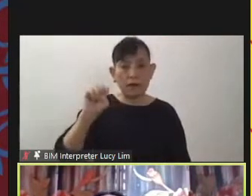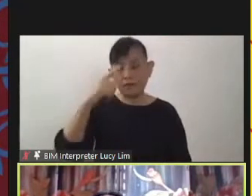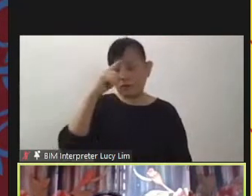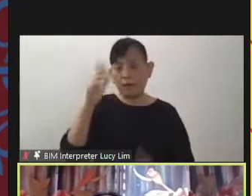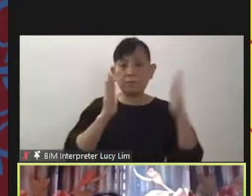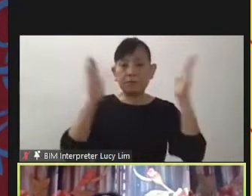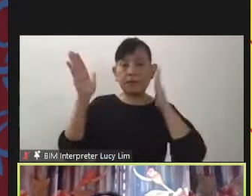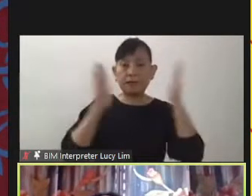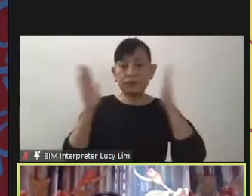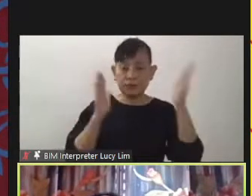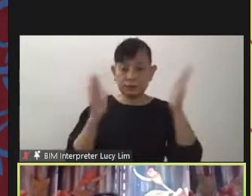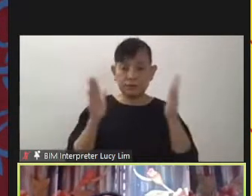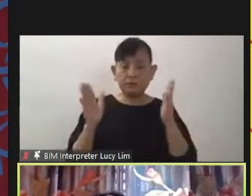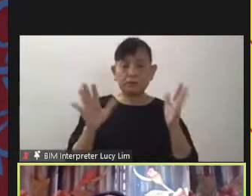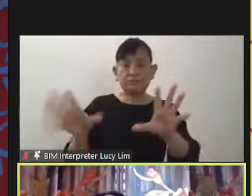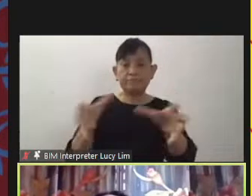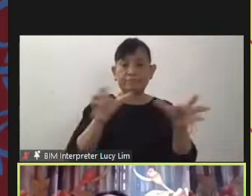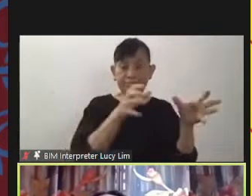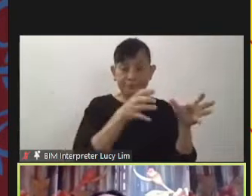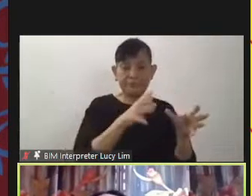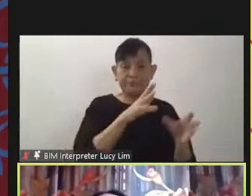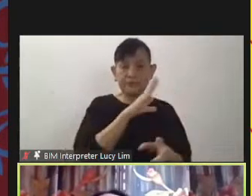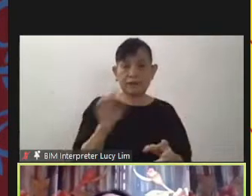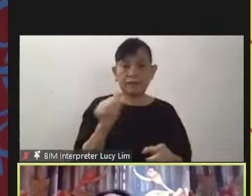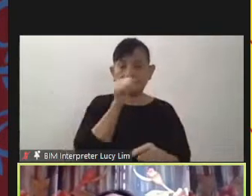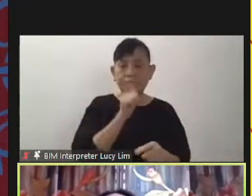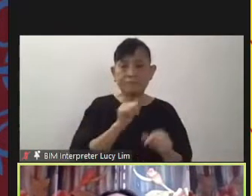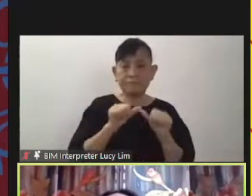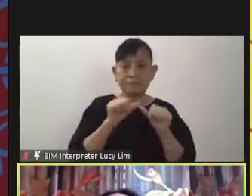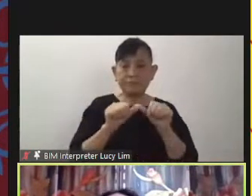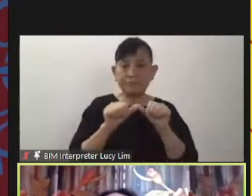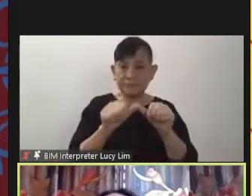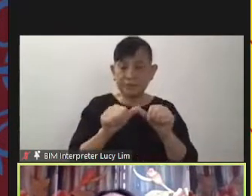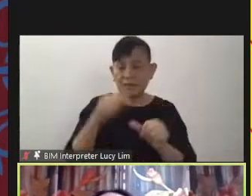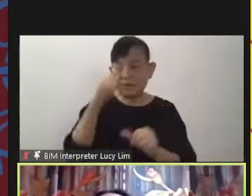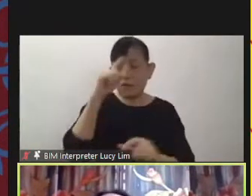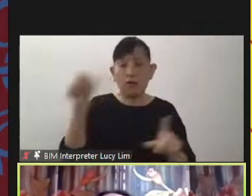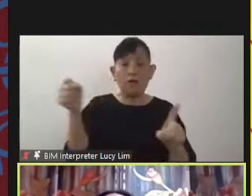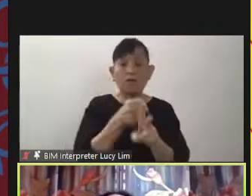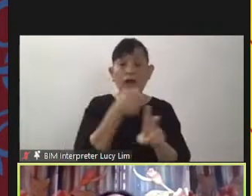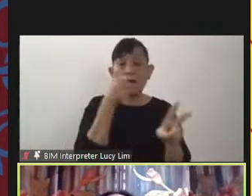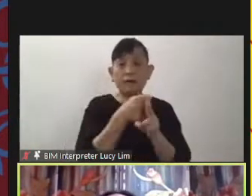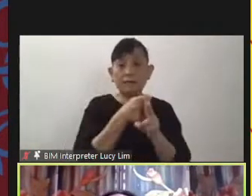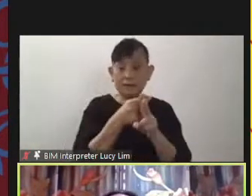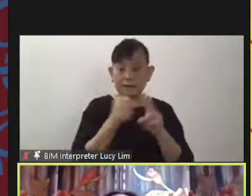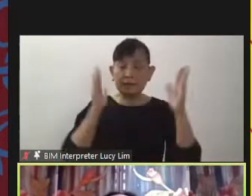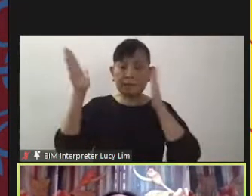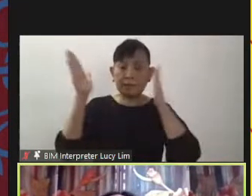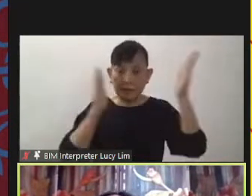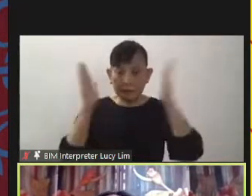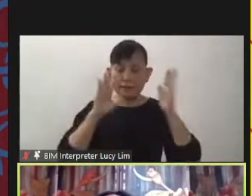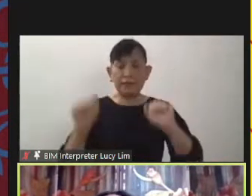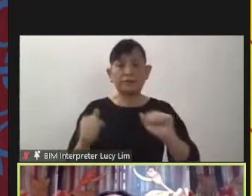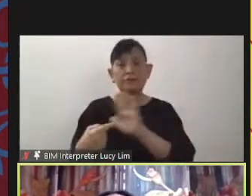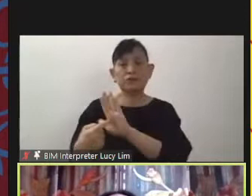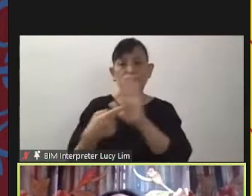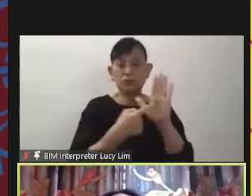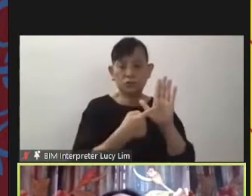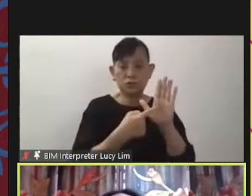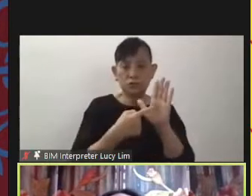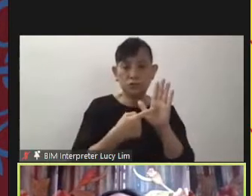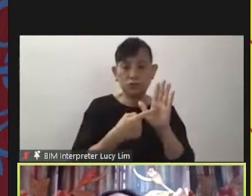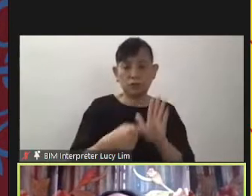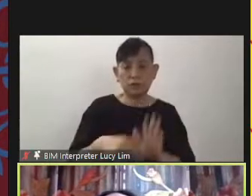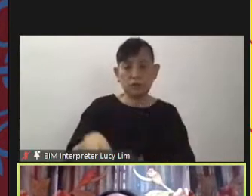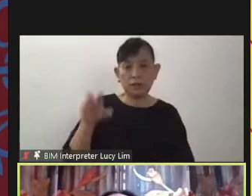this, like the persistent rape culture and rampant violence against women itself, can be shown as well by the fact that the WHO